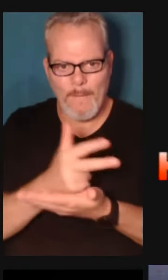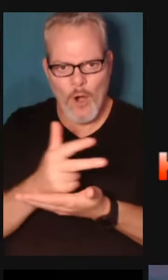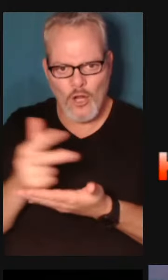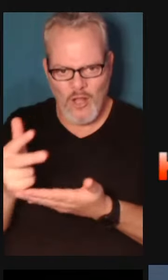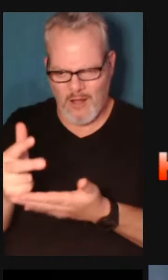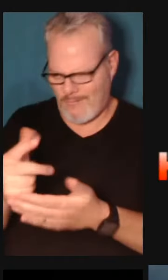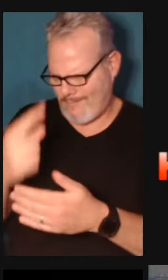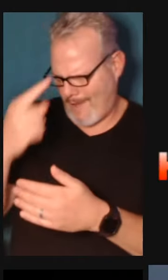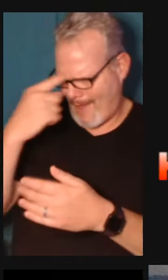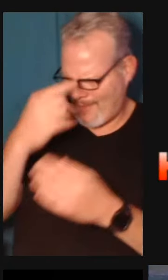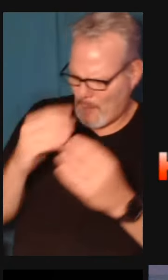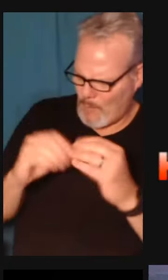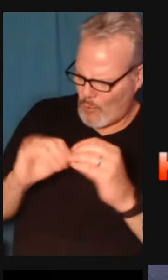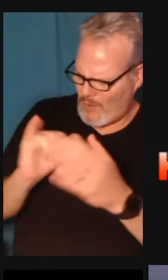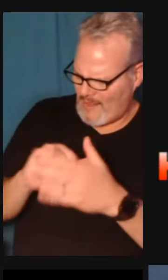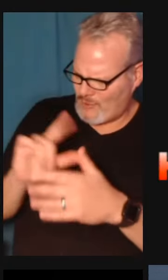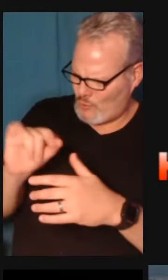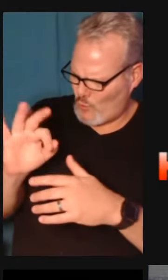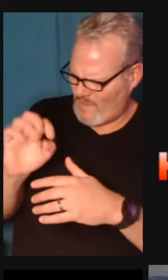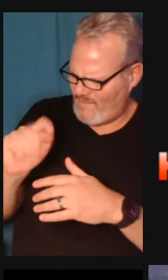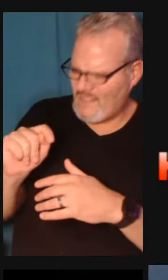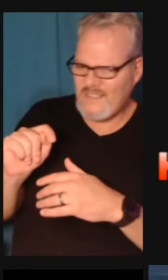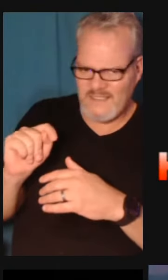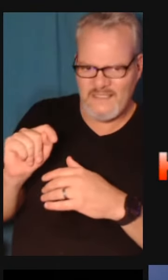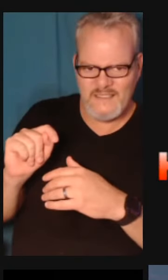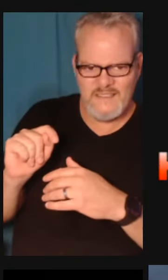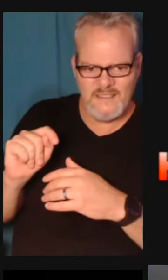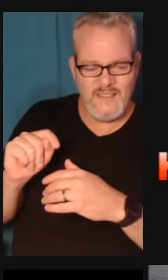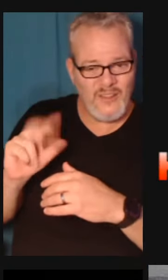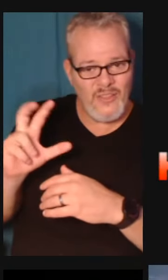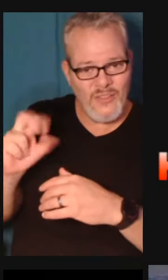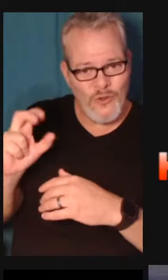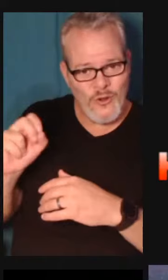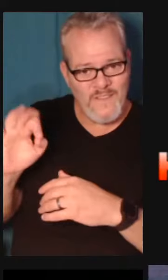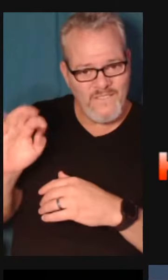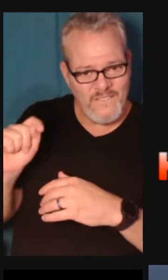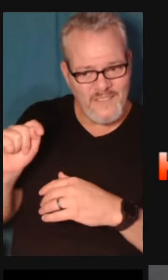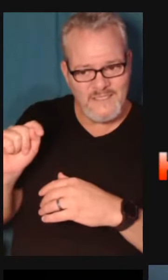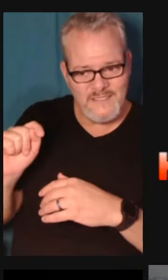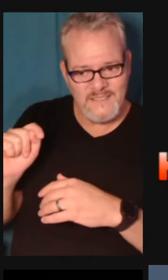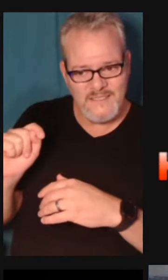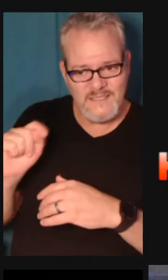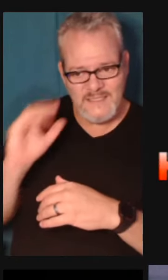10 meters, 20 something feet. 30 feet or so, Yeah. maybe 22 meters. Yeah.